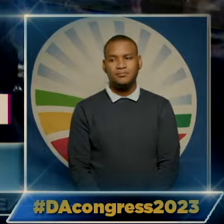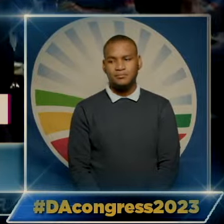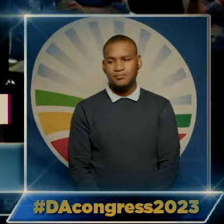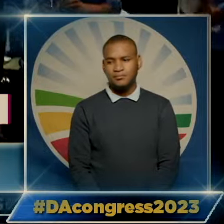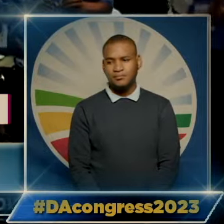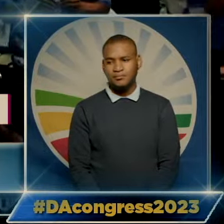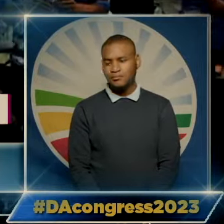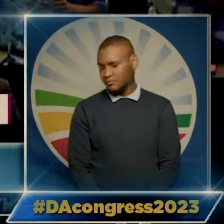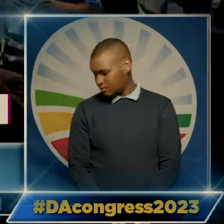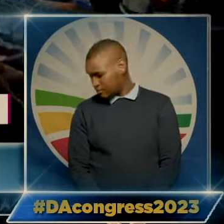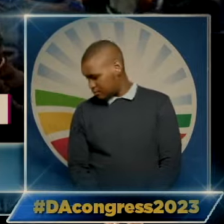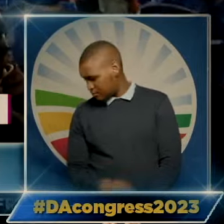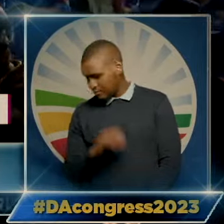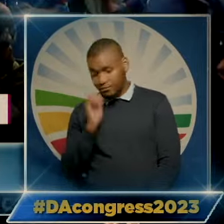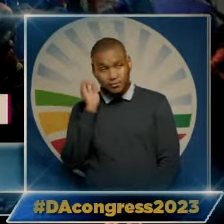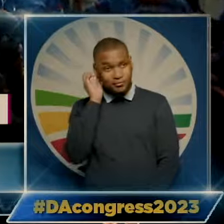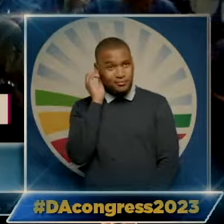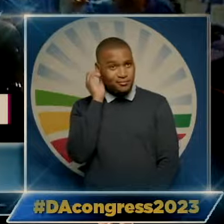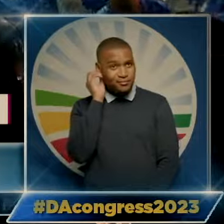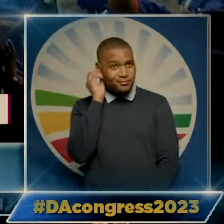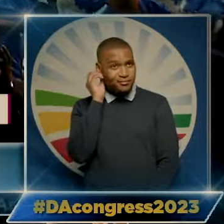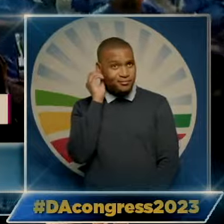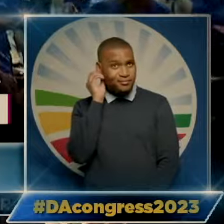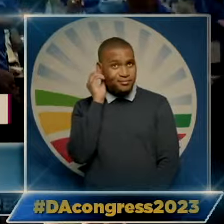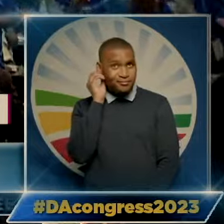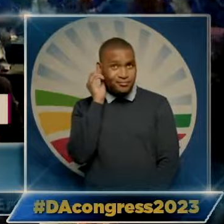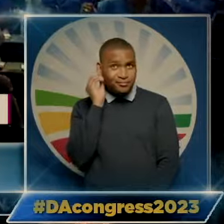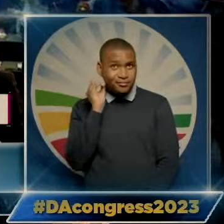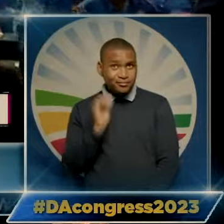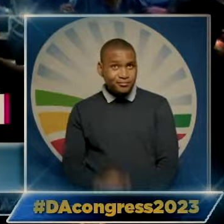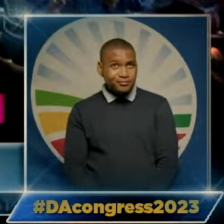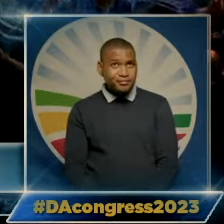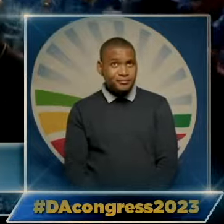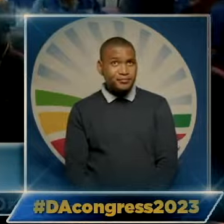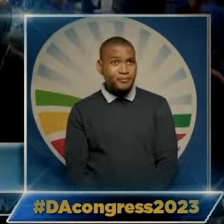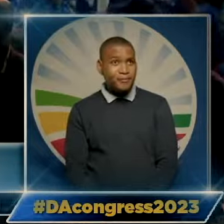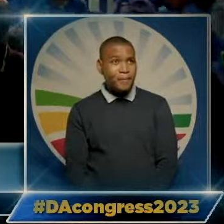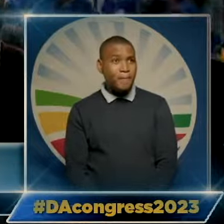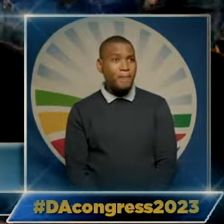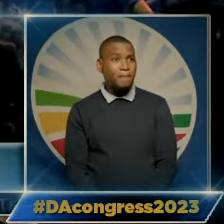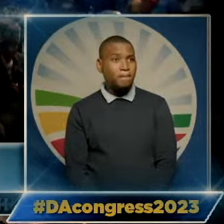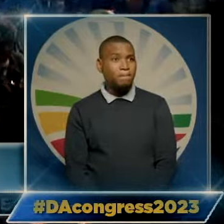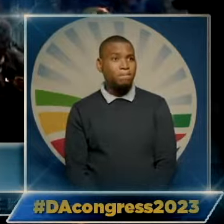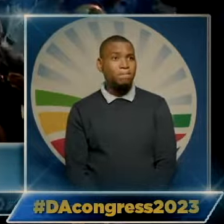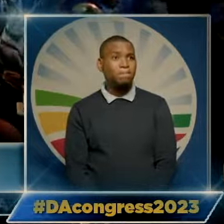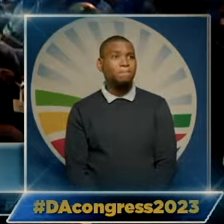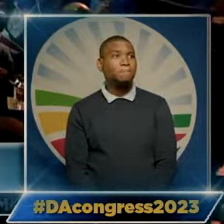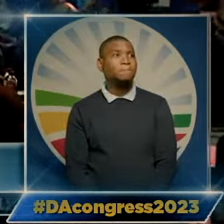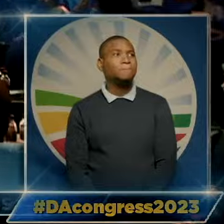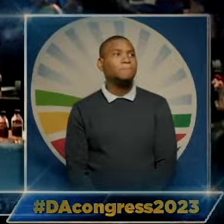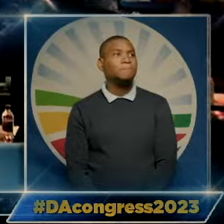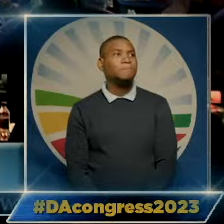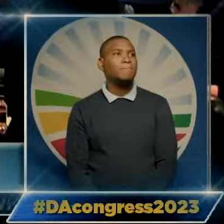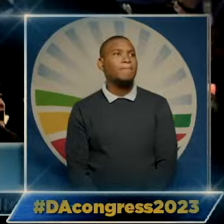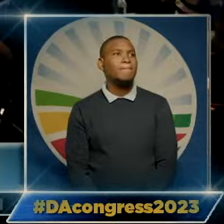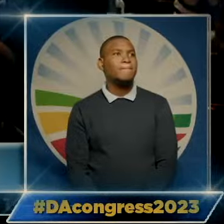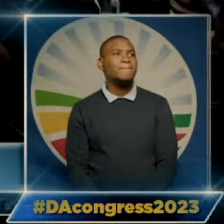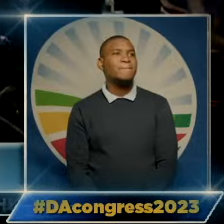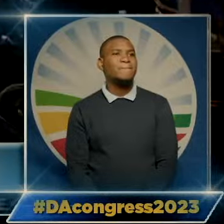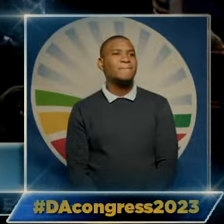Stay tuned and remember to like and share this broadcast. Join the conversation online using the